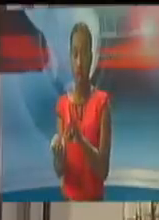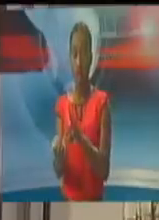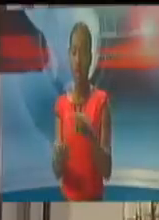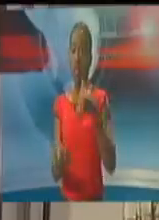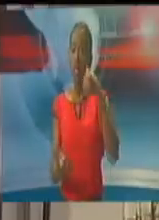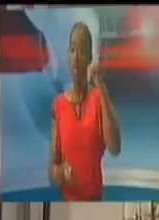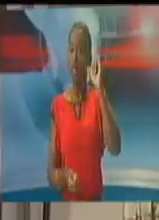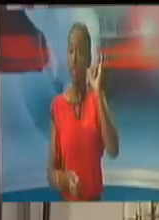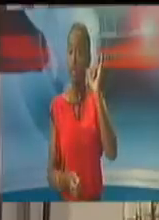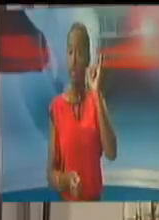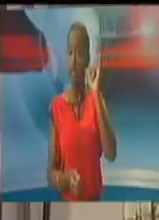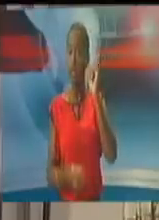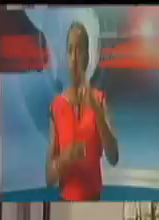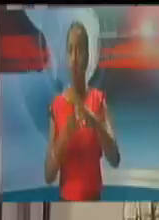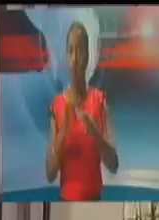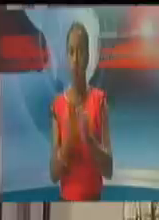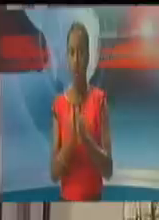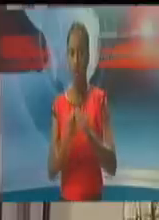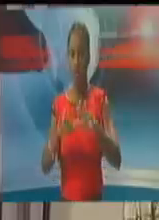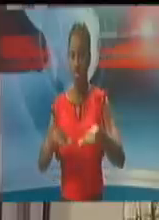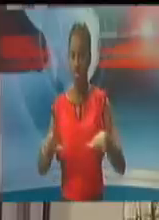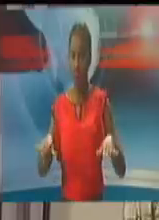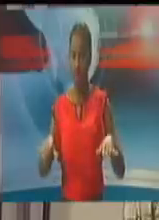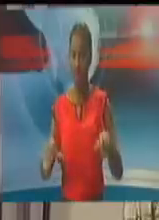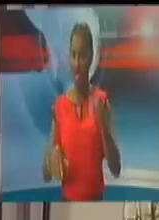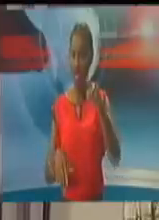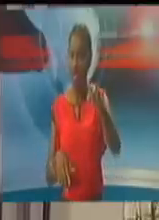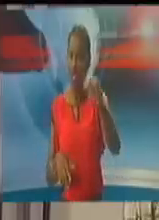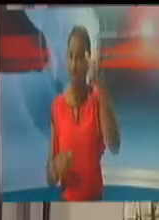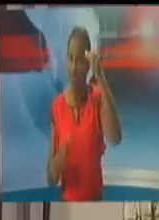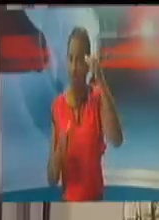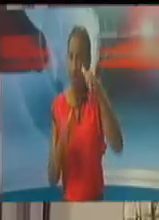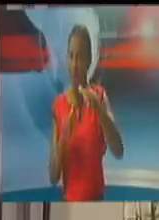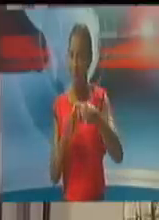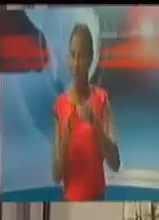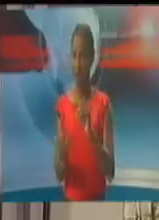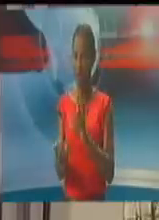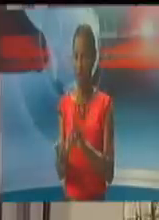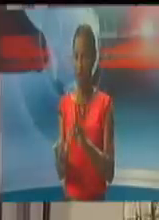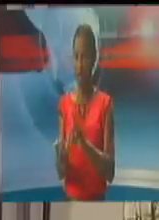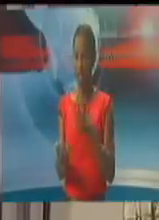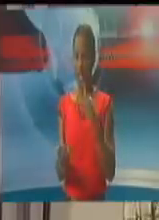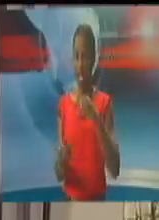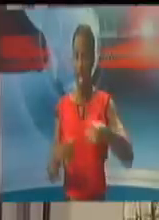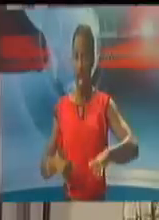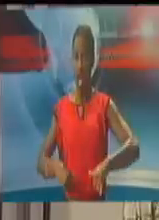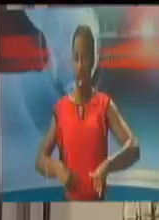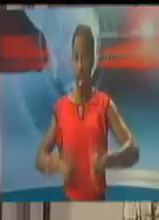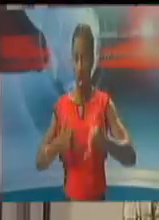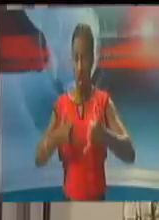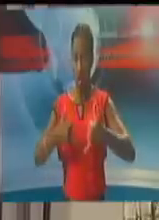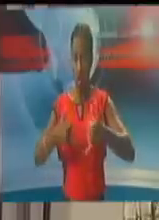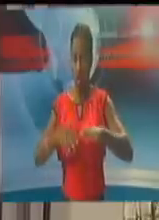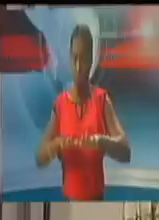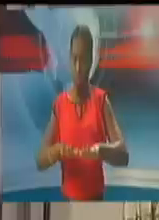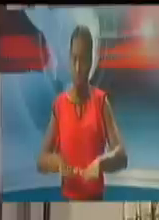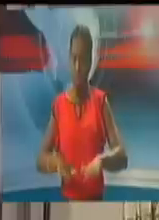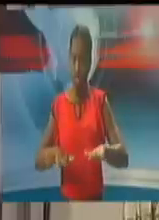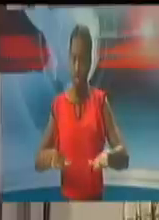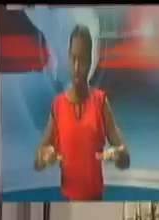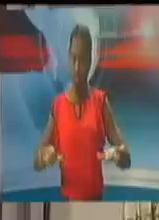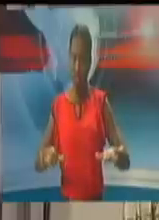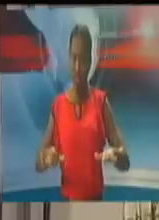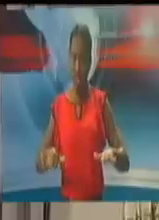about COVID and children. You remember Dr. Joanne Paul said that young children do not